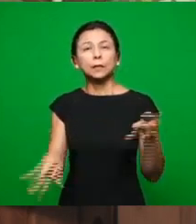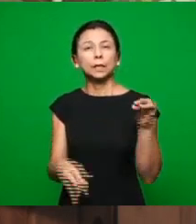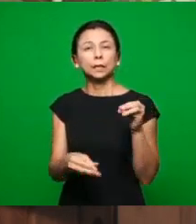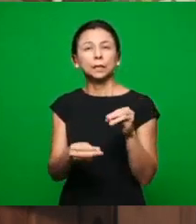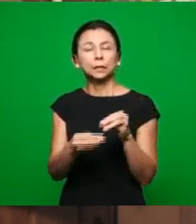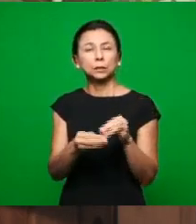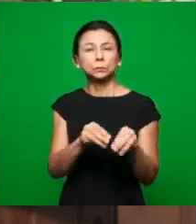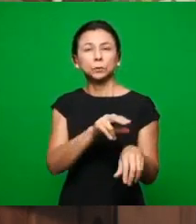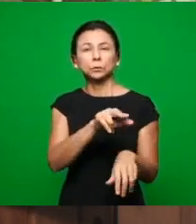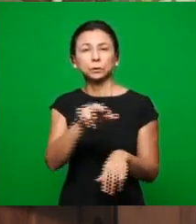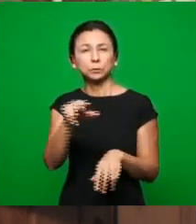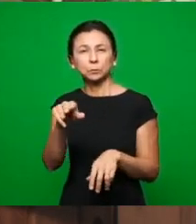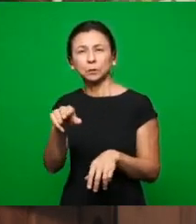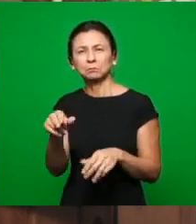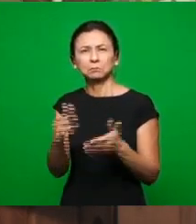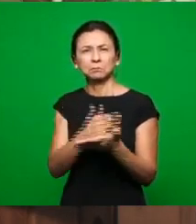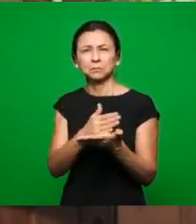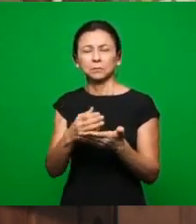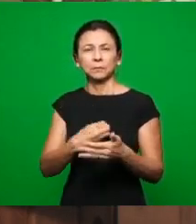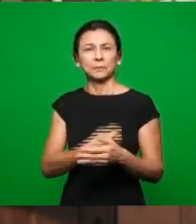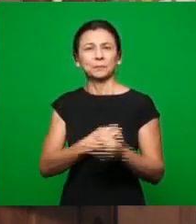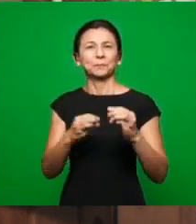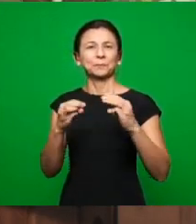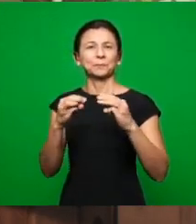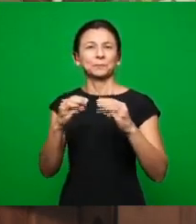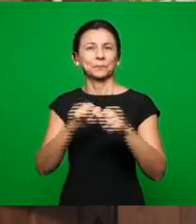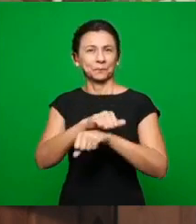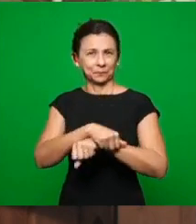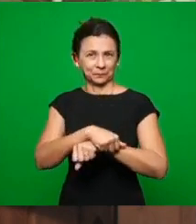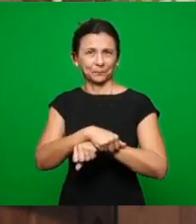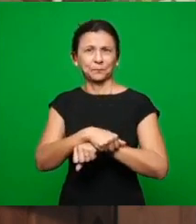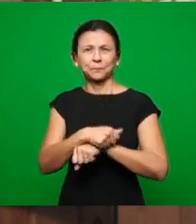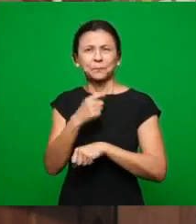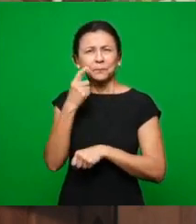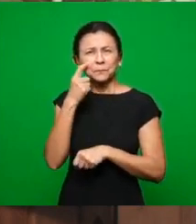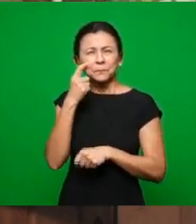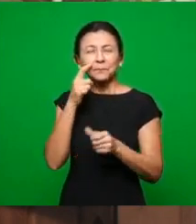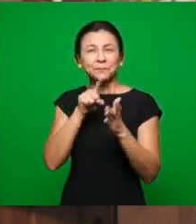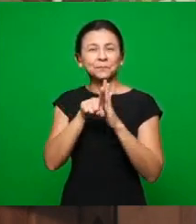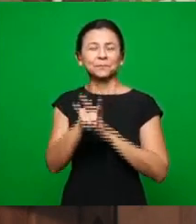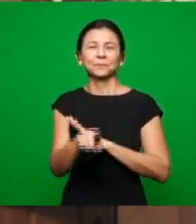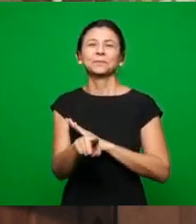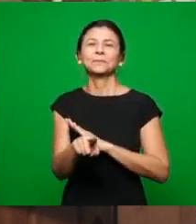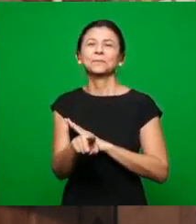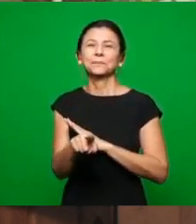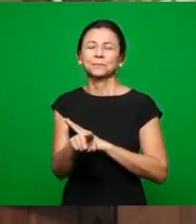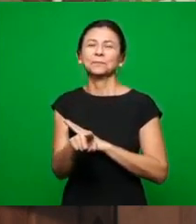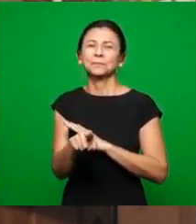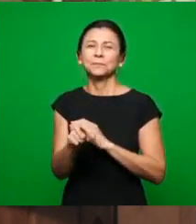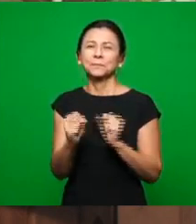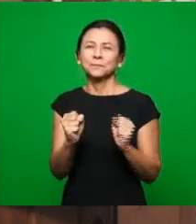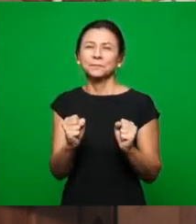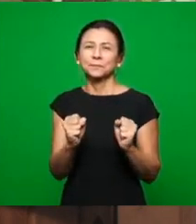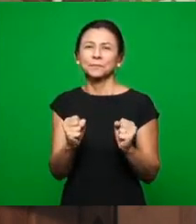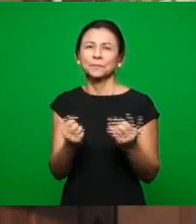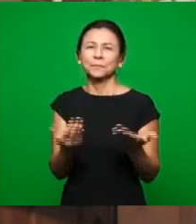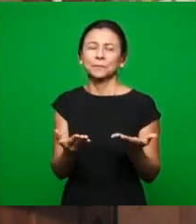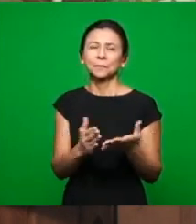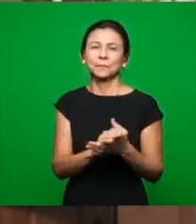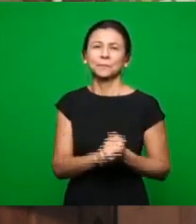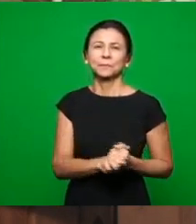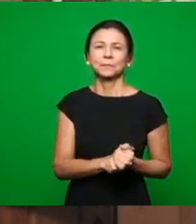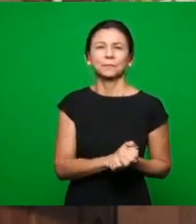to conclude a few that were in the seminar here and heard the question, that